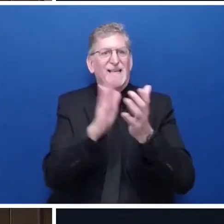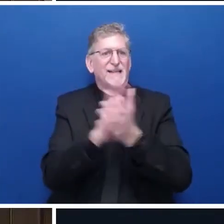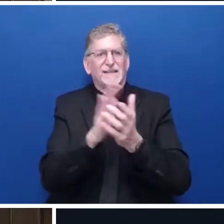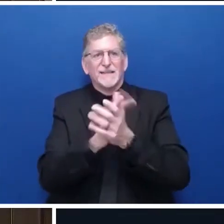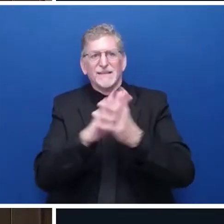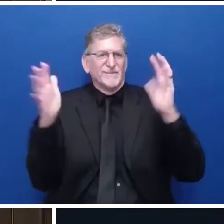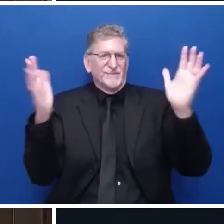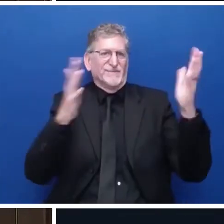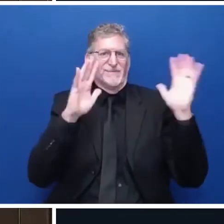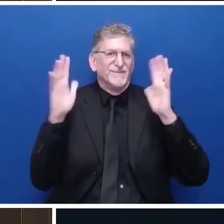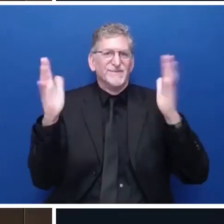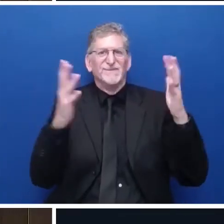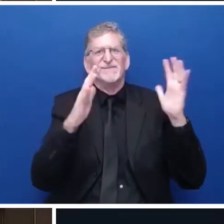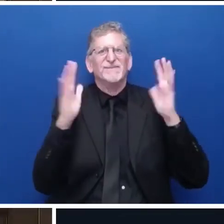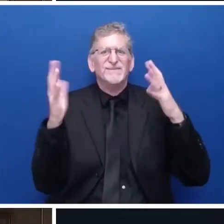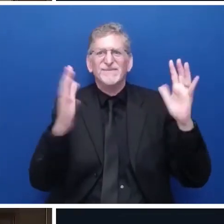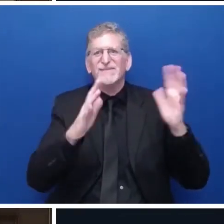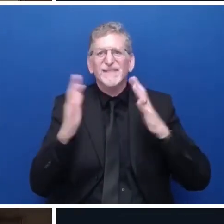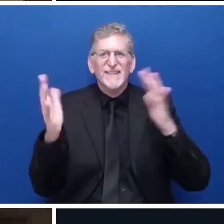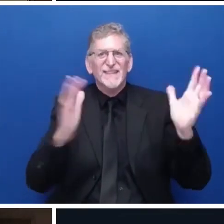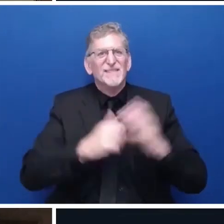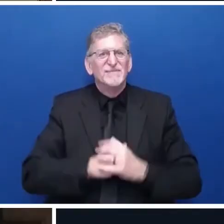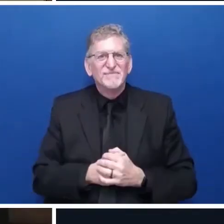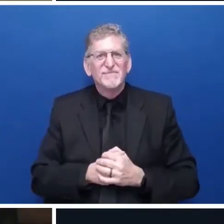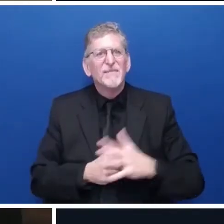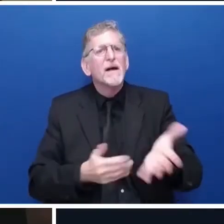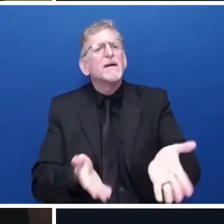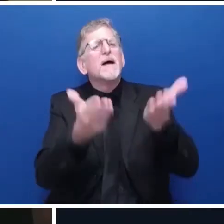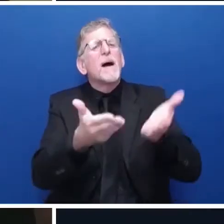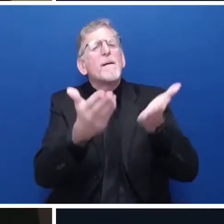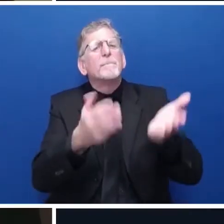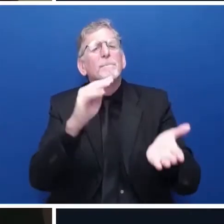Megan, please stand up. We're fighting for you, Megan.